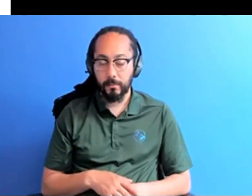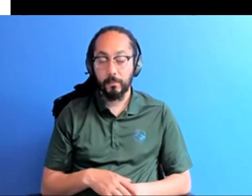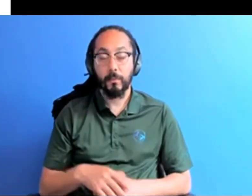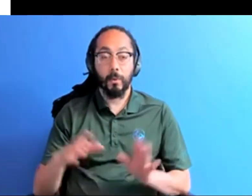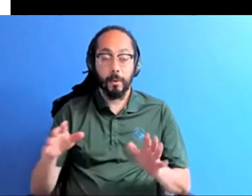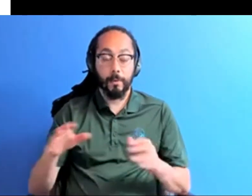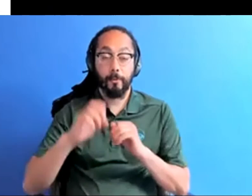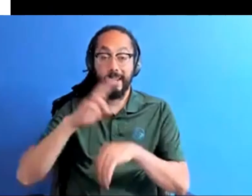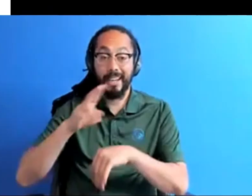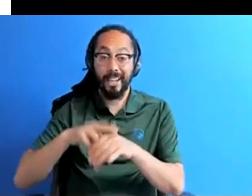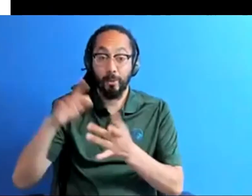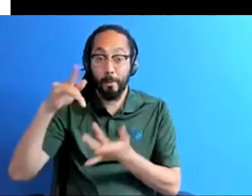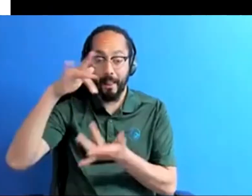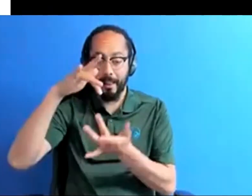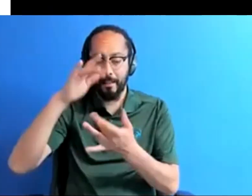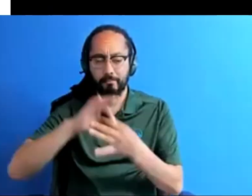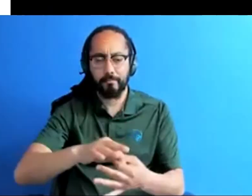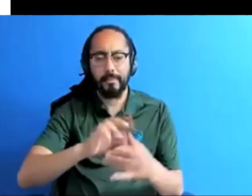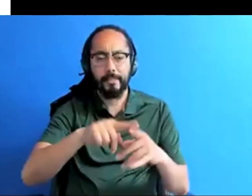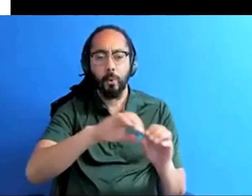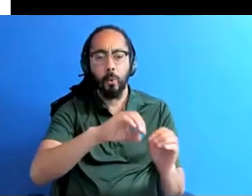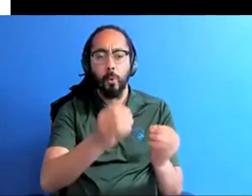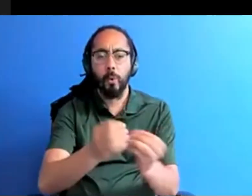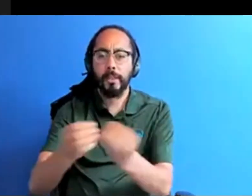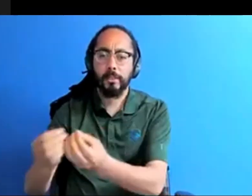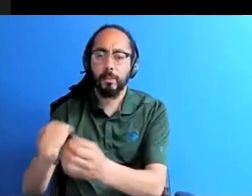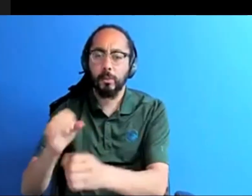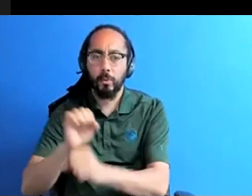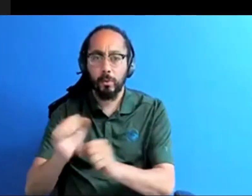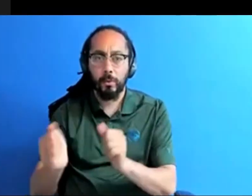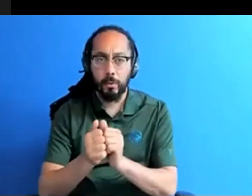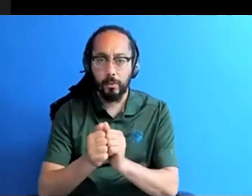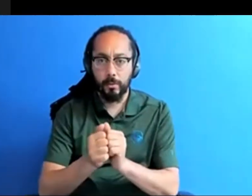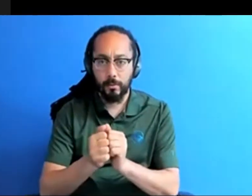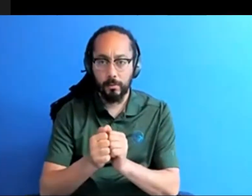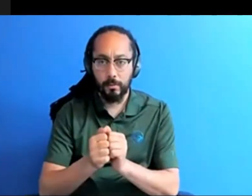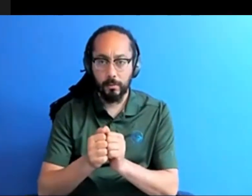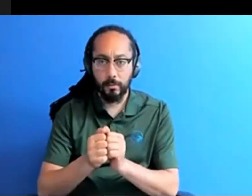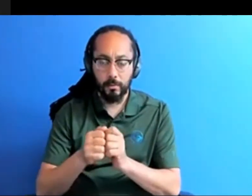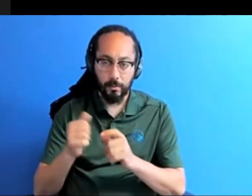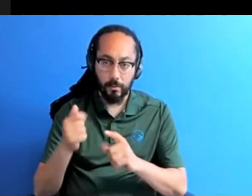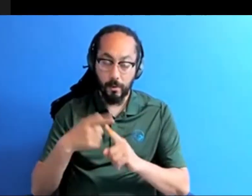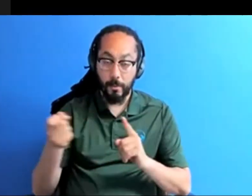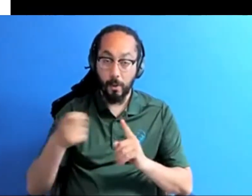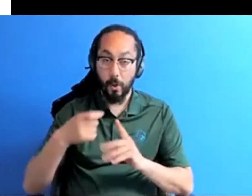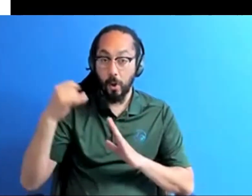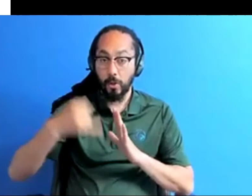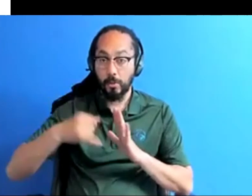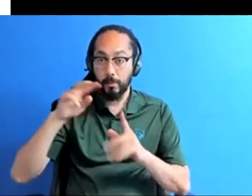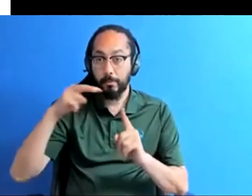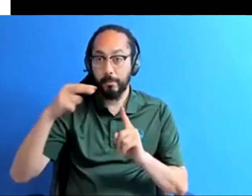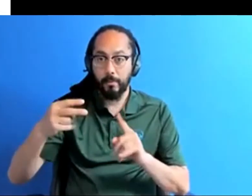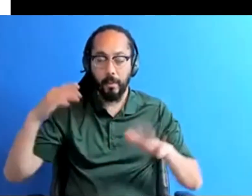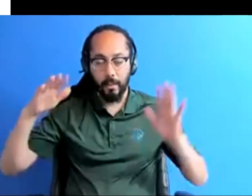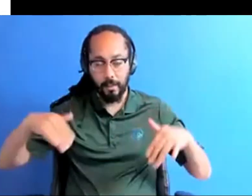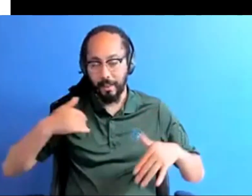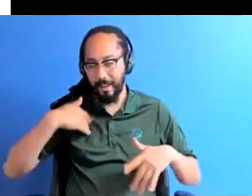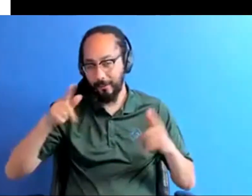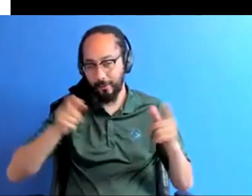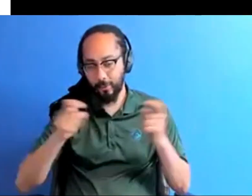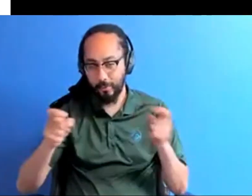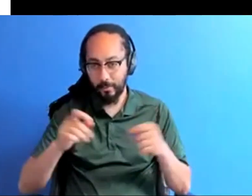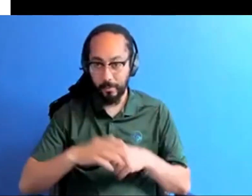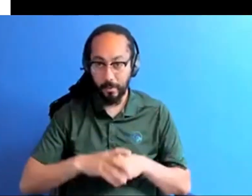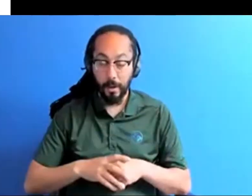with, you know, from an arts creation perspective, that's not something that I have control over. But as an